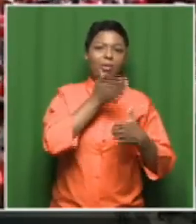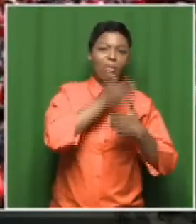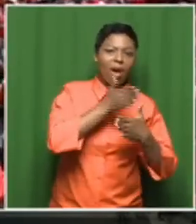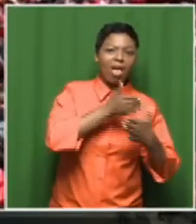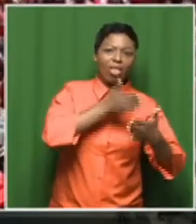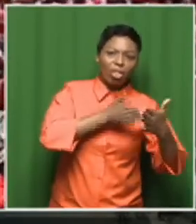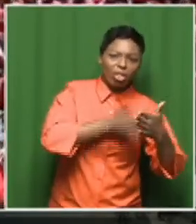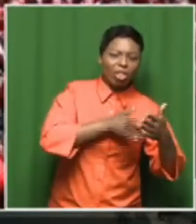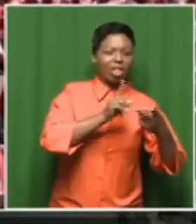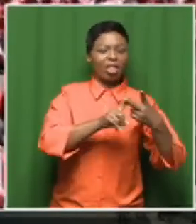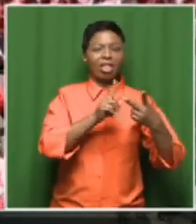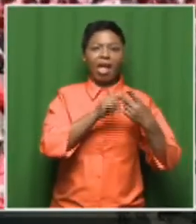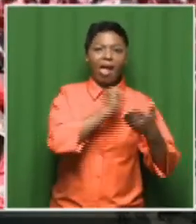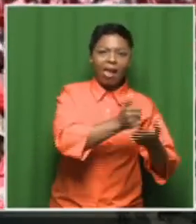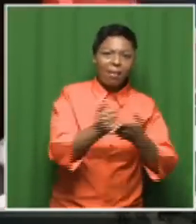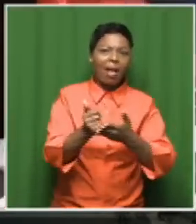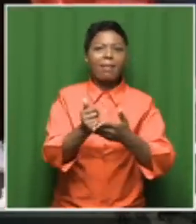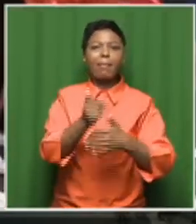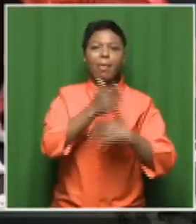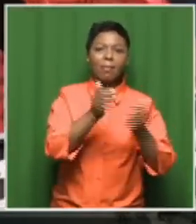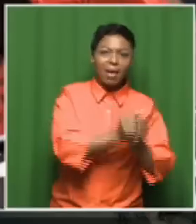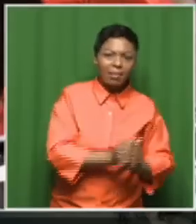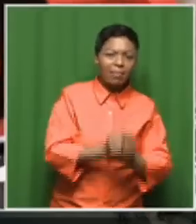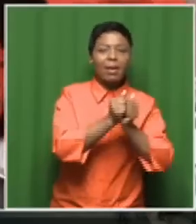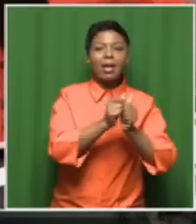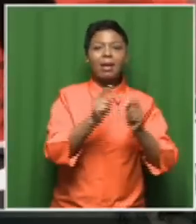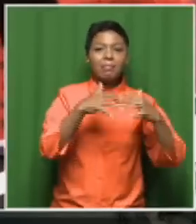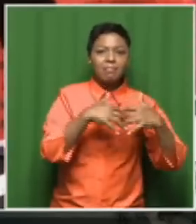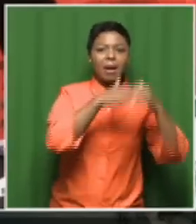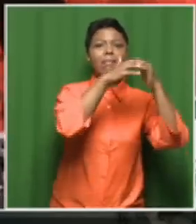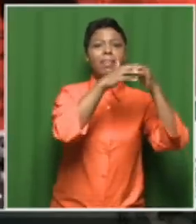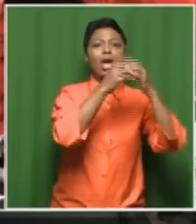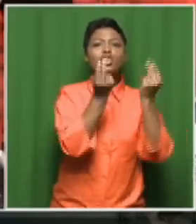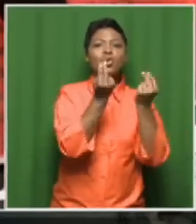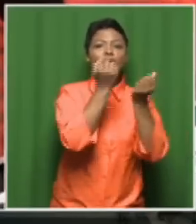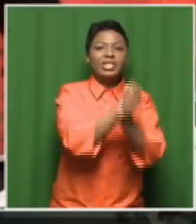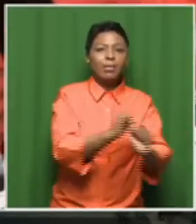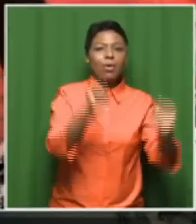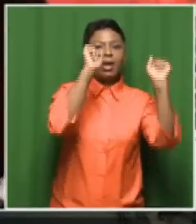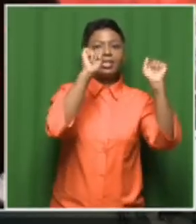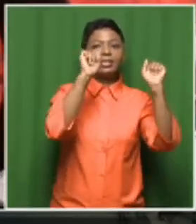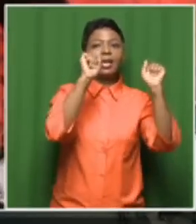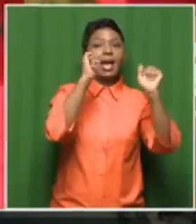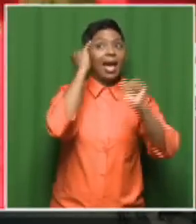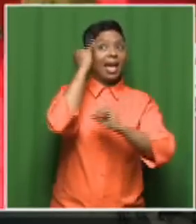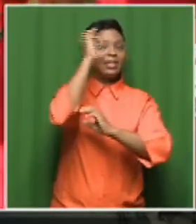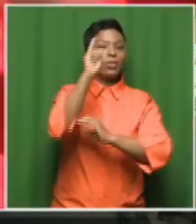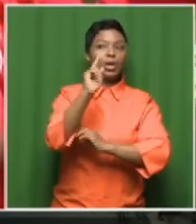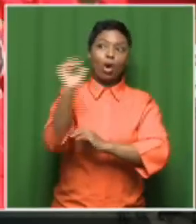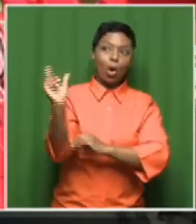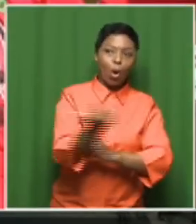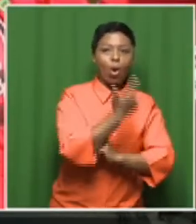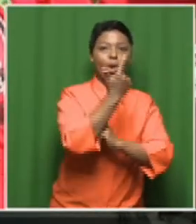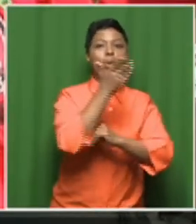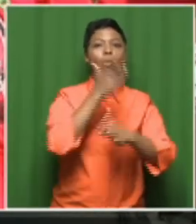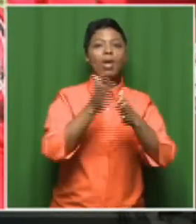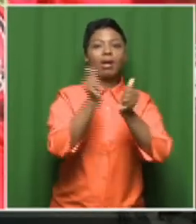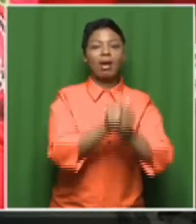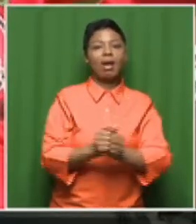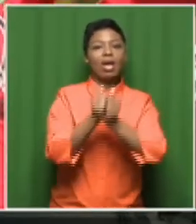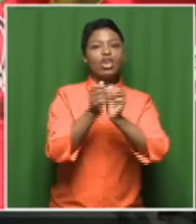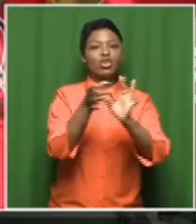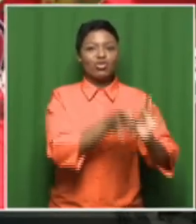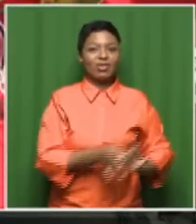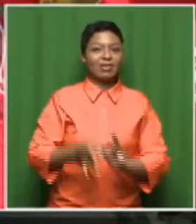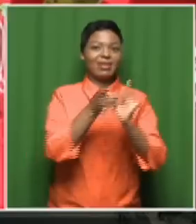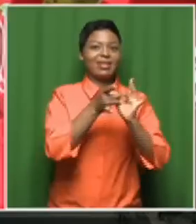etc., and they resisted, and they set up a new democratic. The idea was unity of all workers on a democratic basis. We're seeing